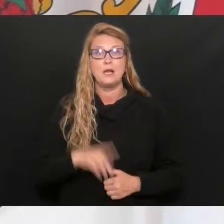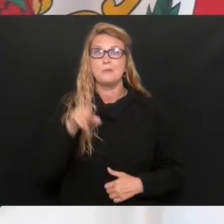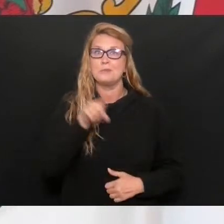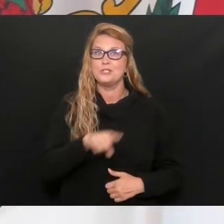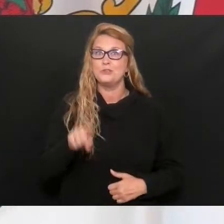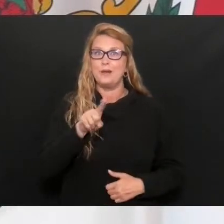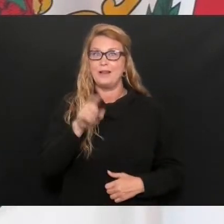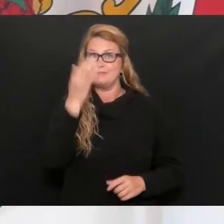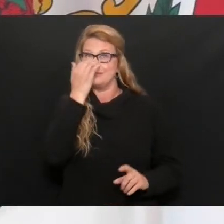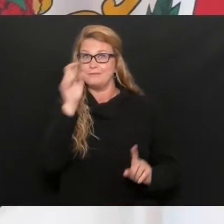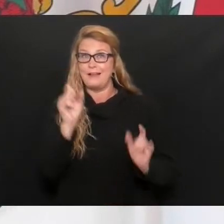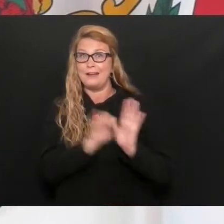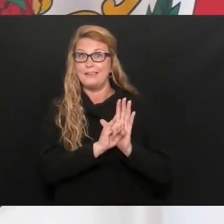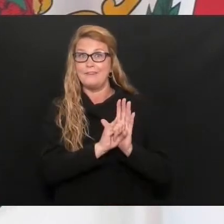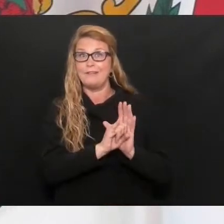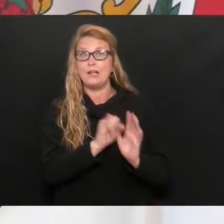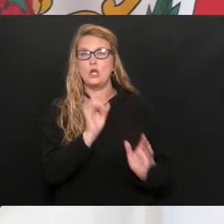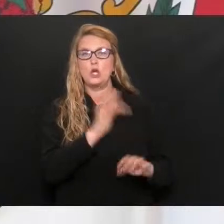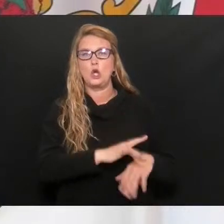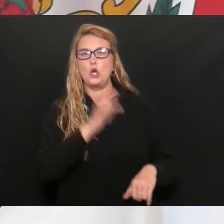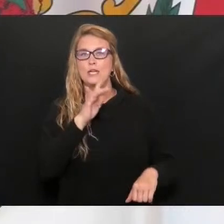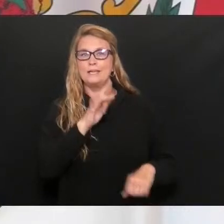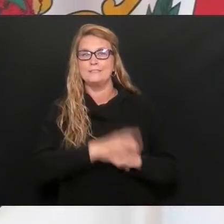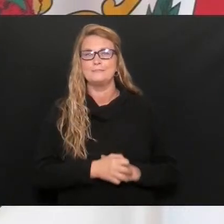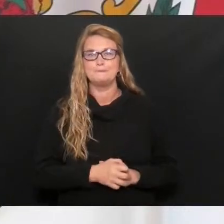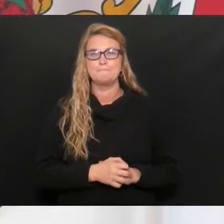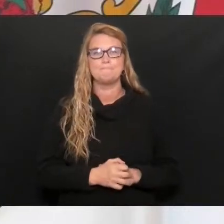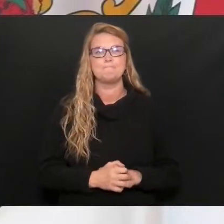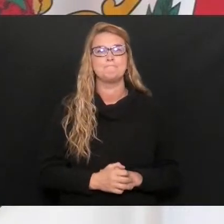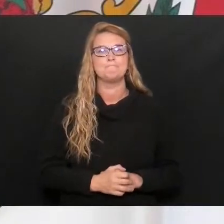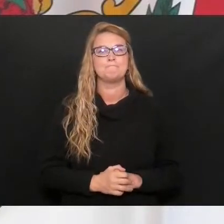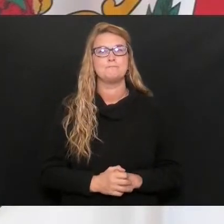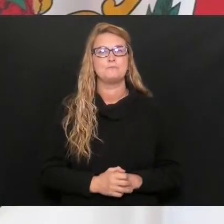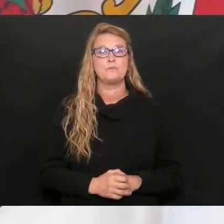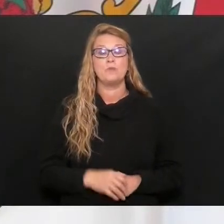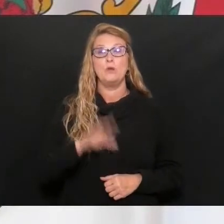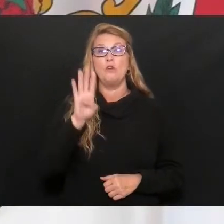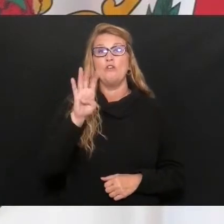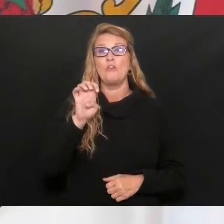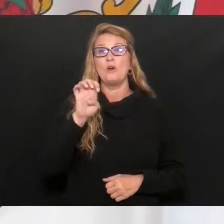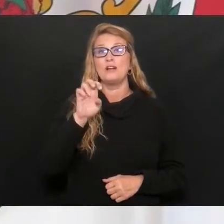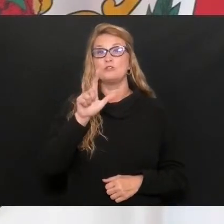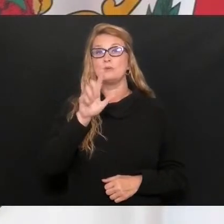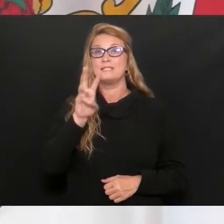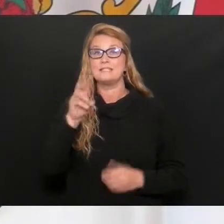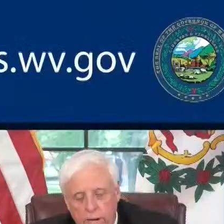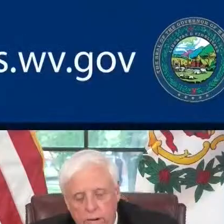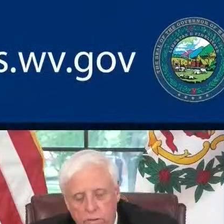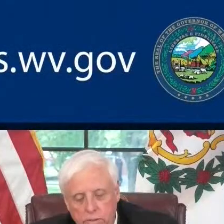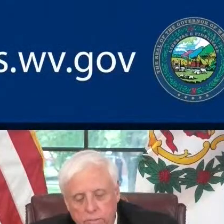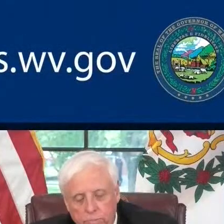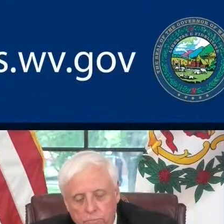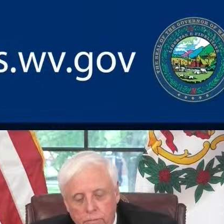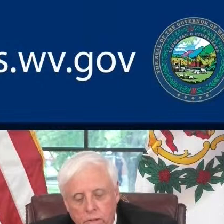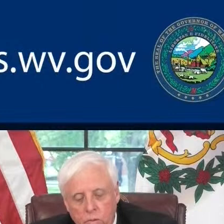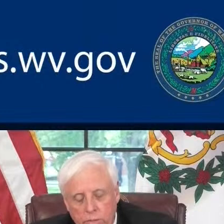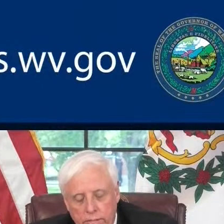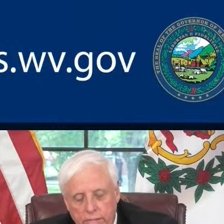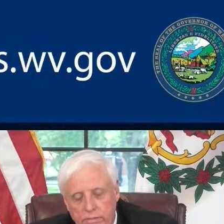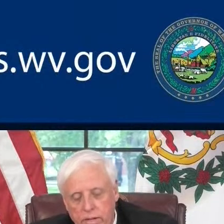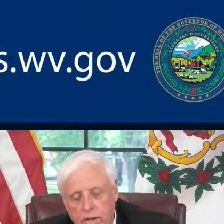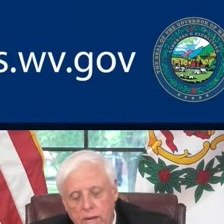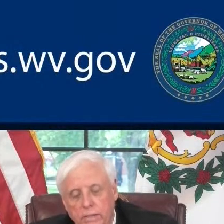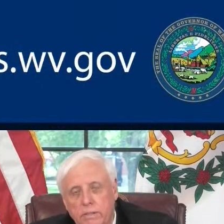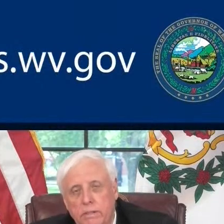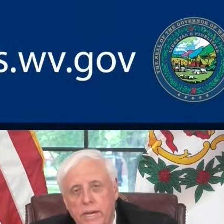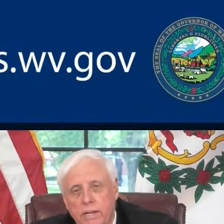catch it early. There's been 426 new positive cases in the last 24 hours. We